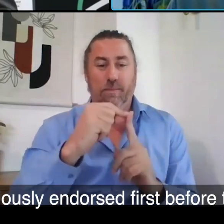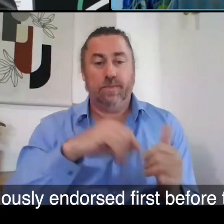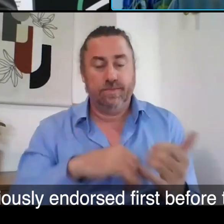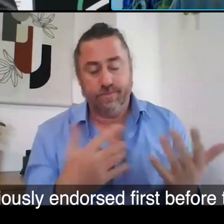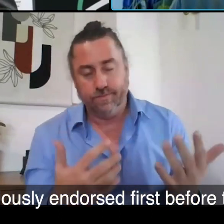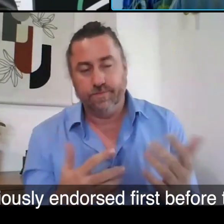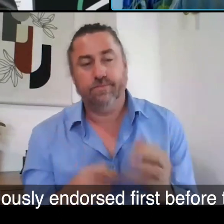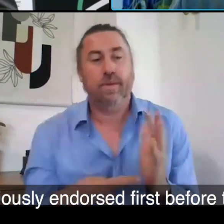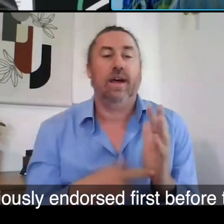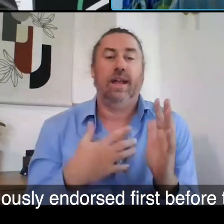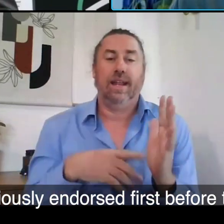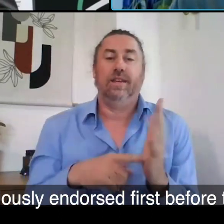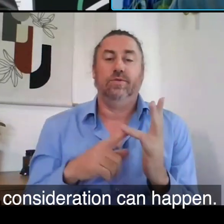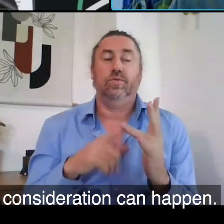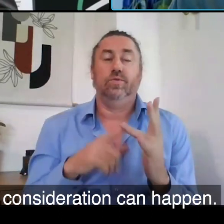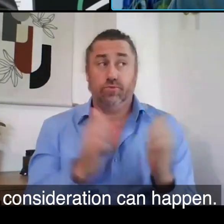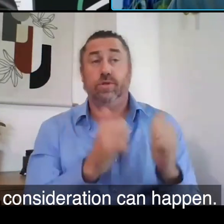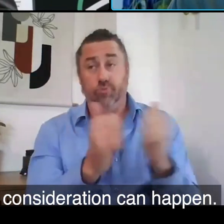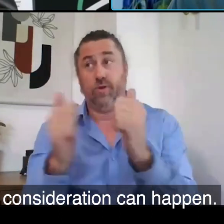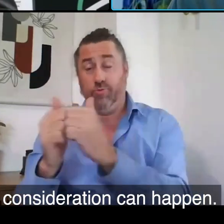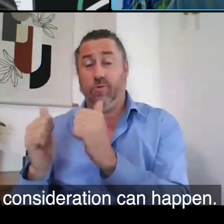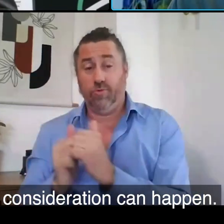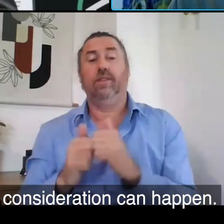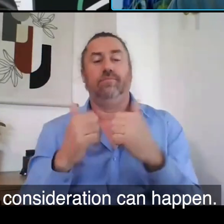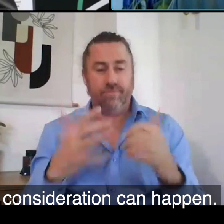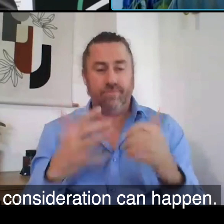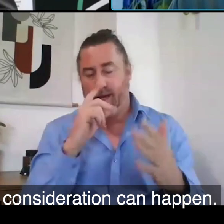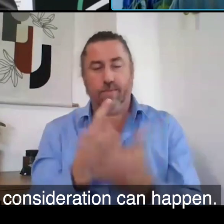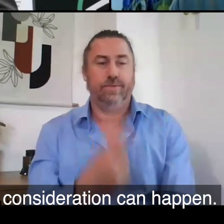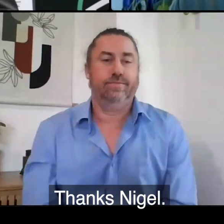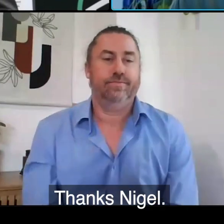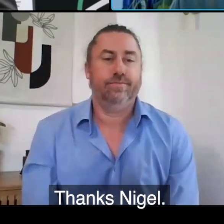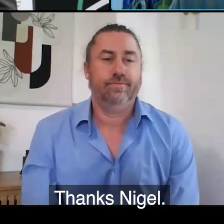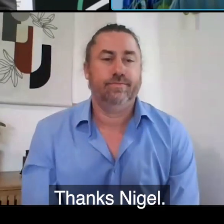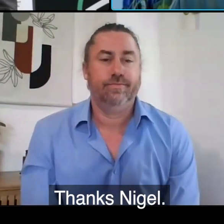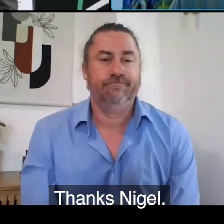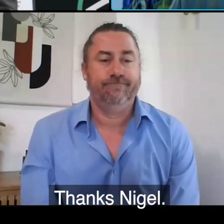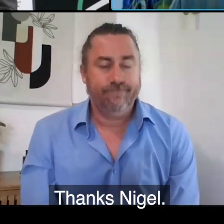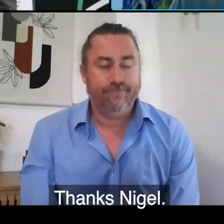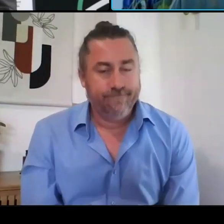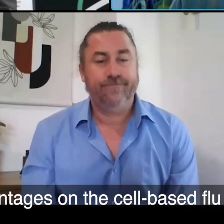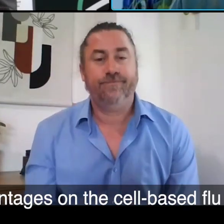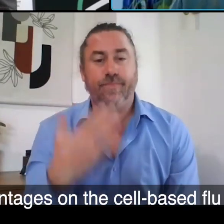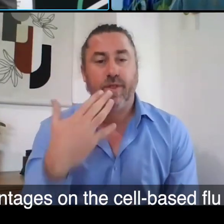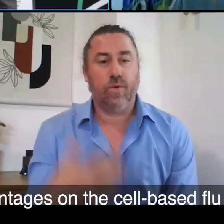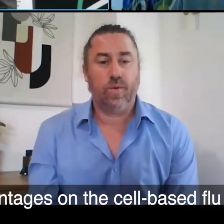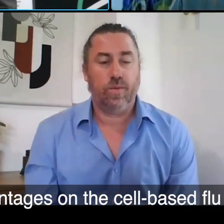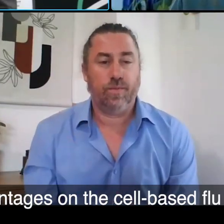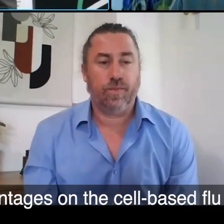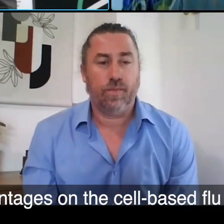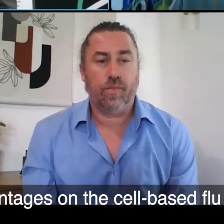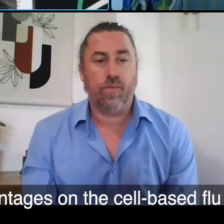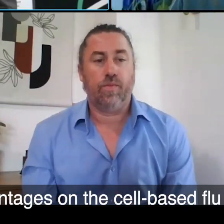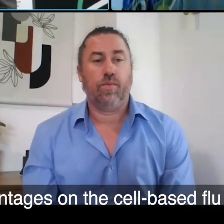be obviously endorsed first before that consideration can happen. Thanks, Nigel. Any advantages